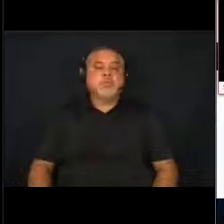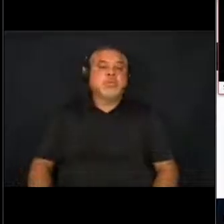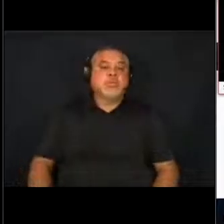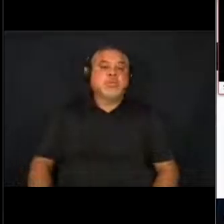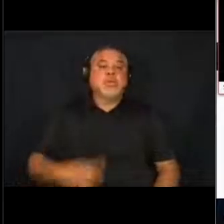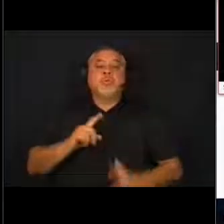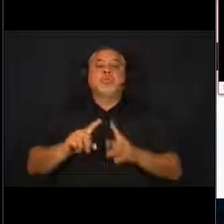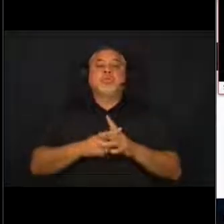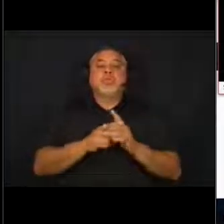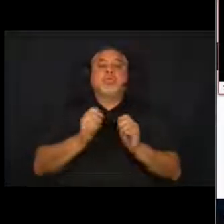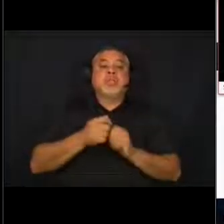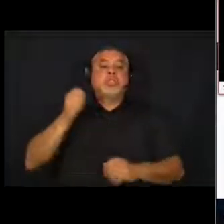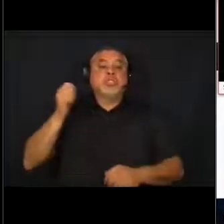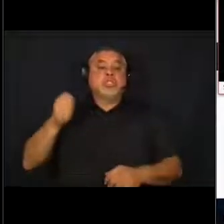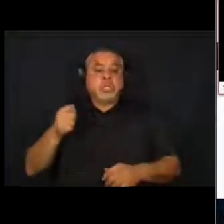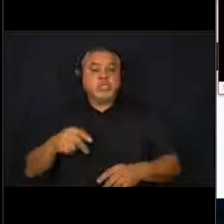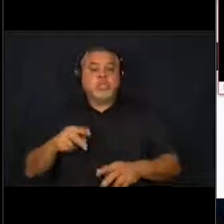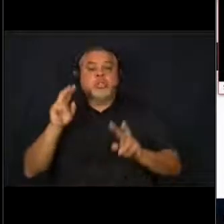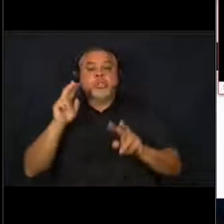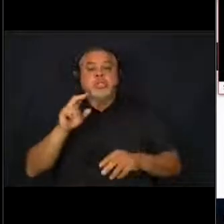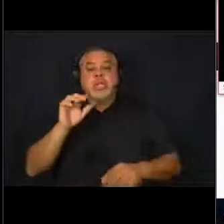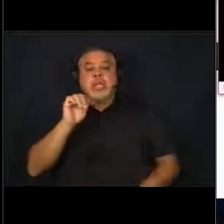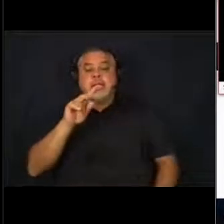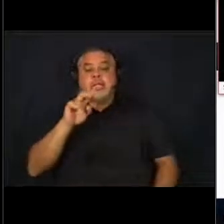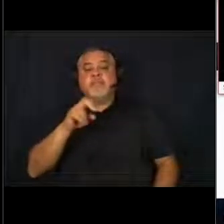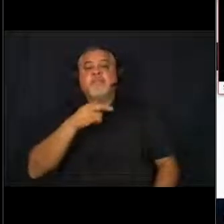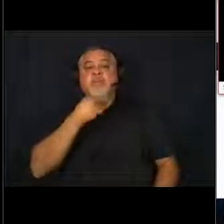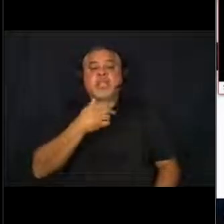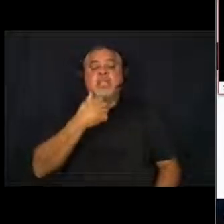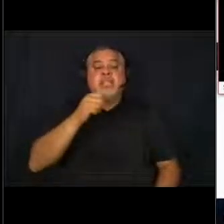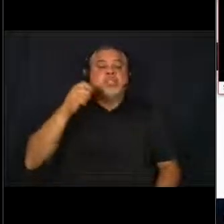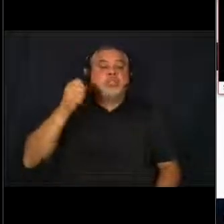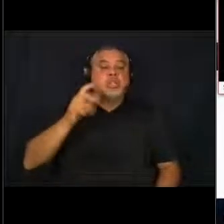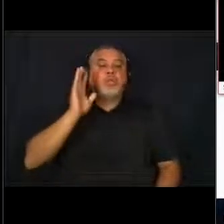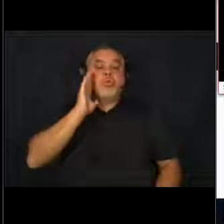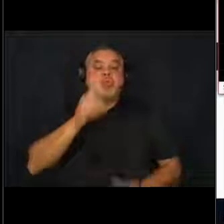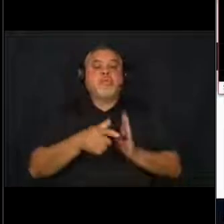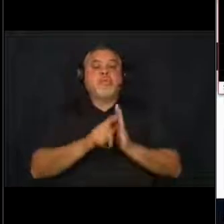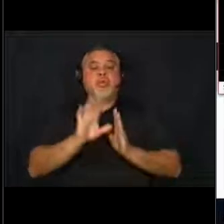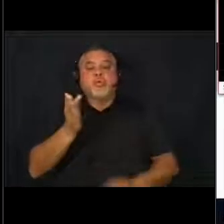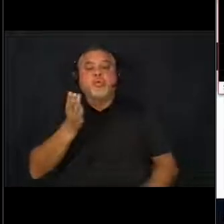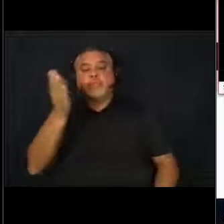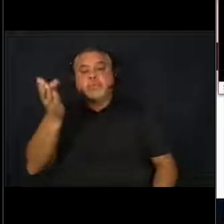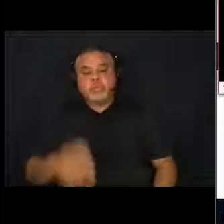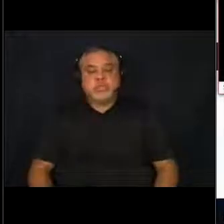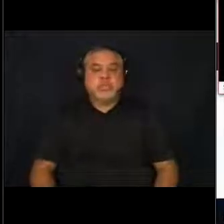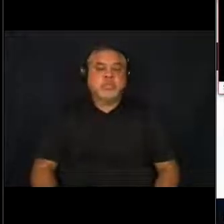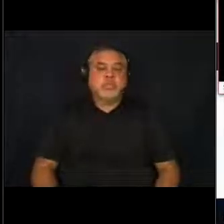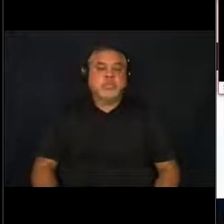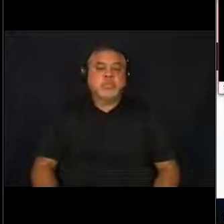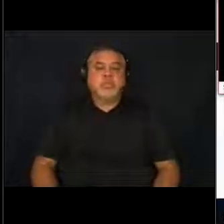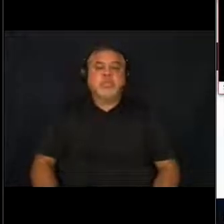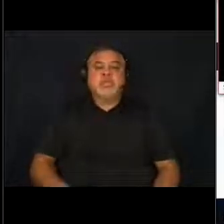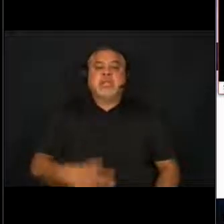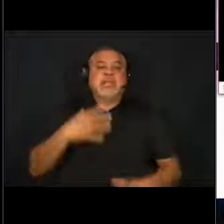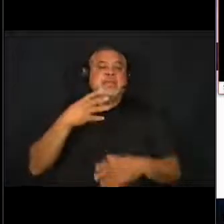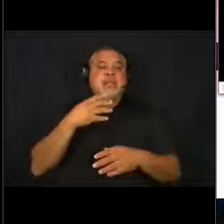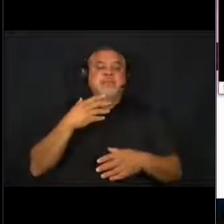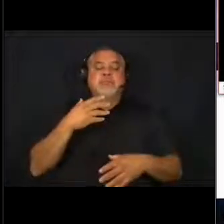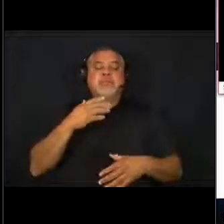start with the judges using an active voice, the judges will review your submission. Fewer words, more